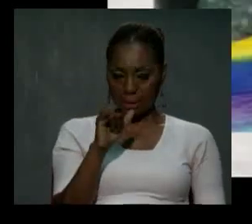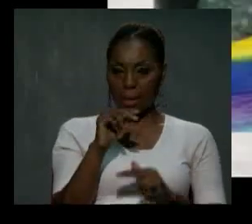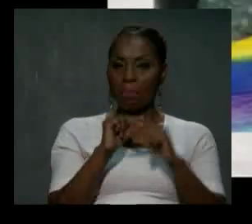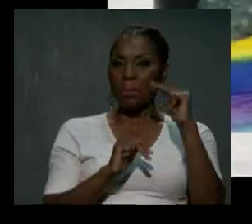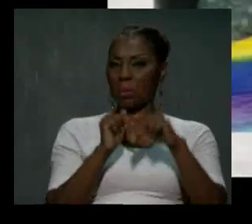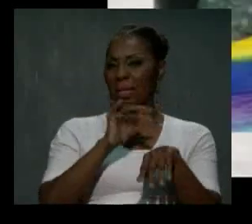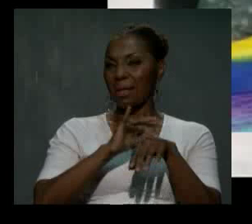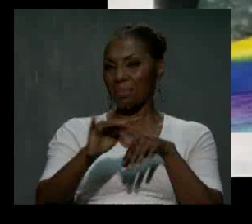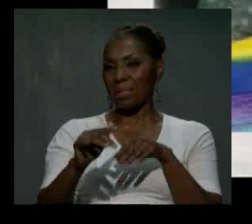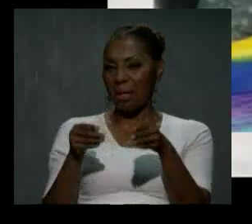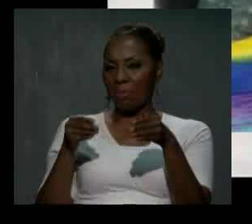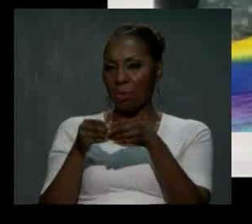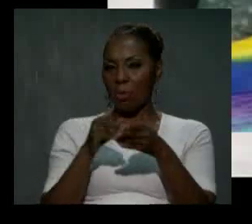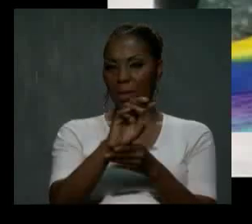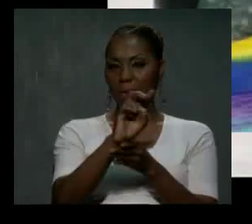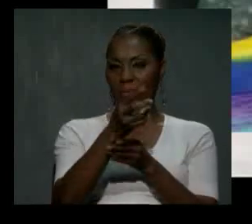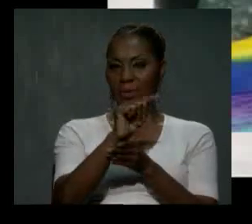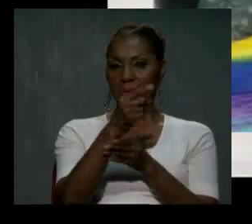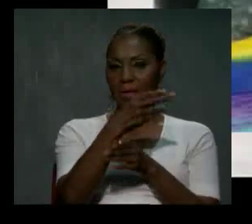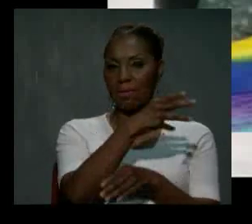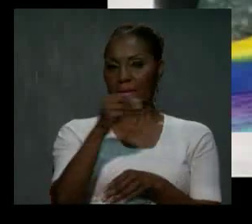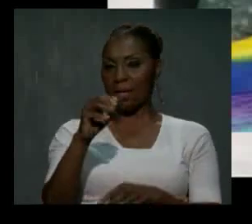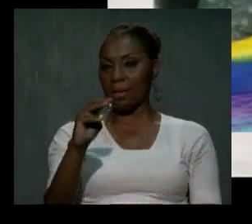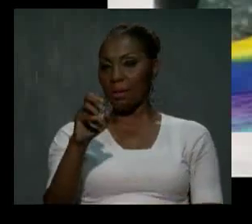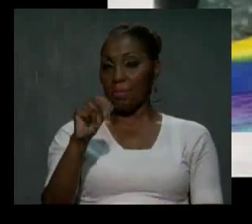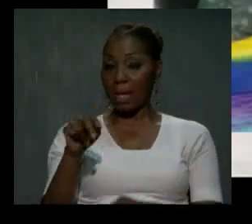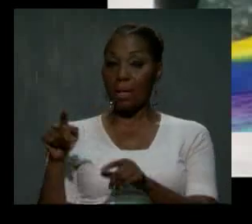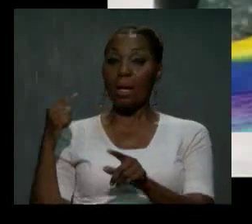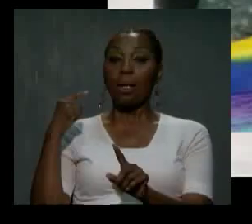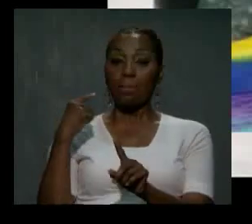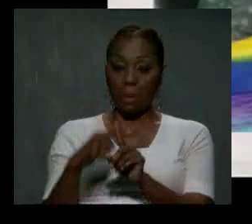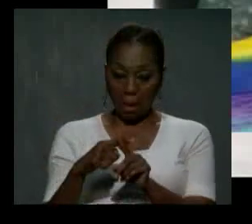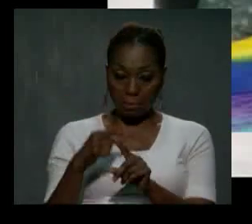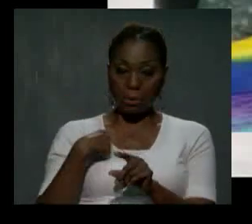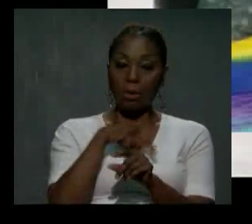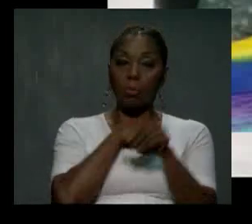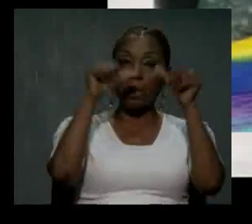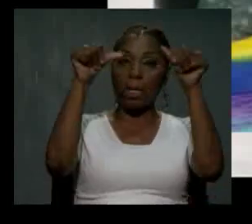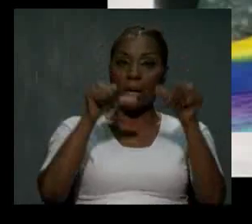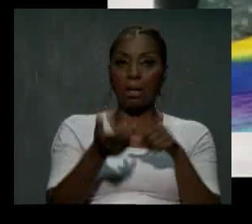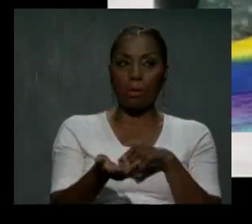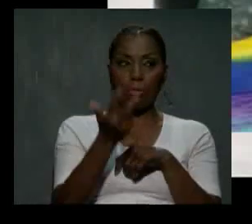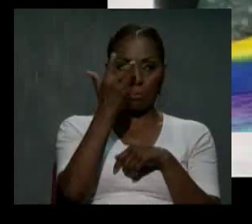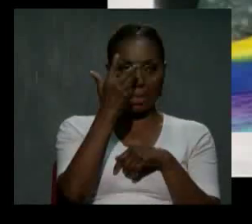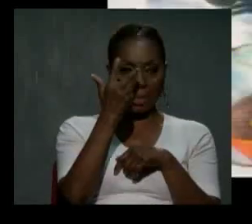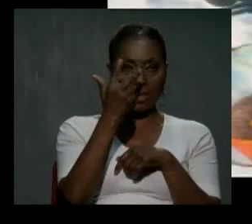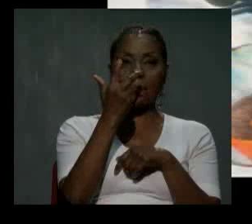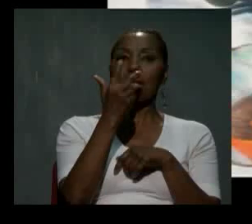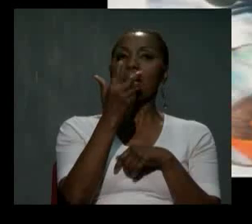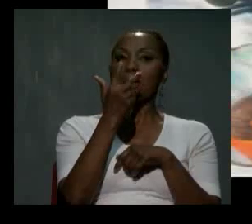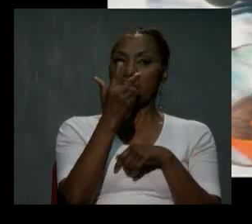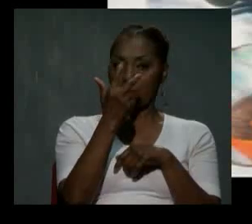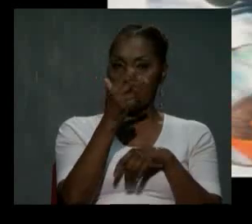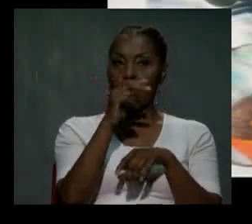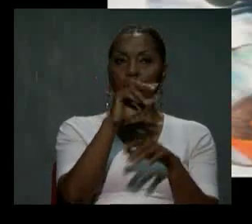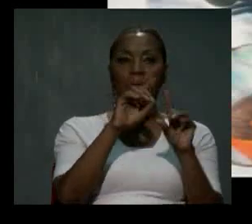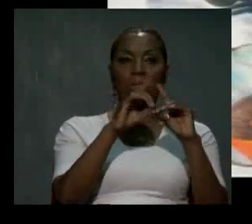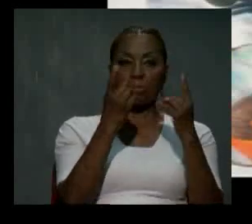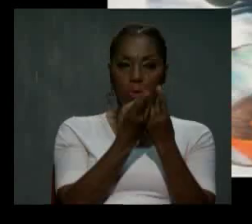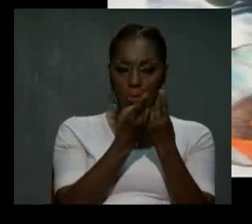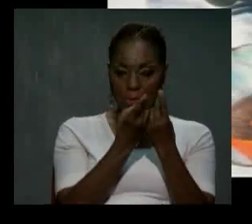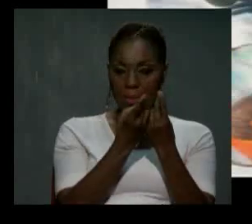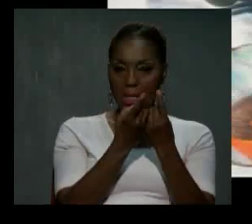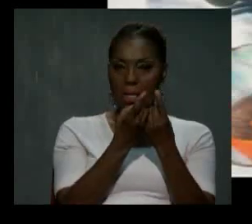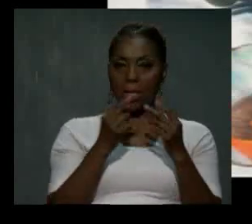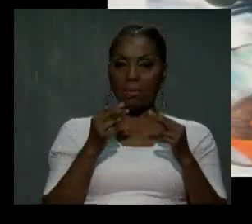building down at the corner of 7th and Main. And we've also hung three of them across the Department of Human Services